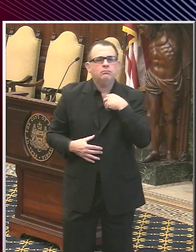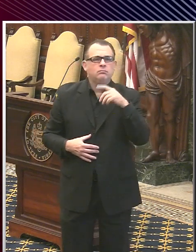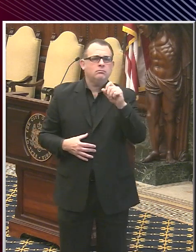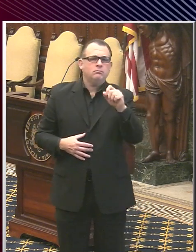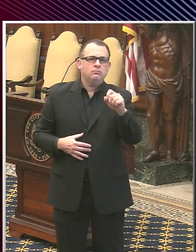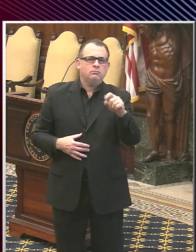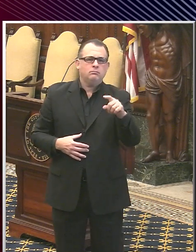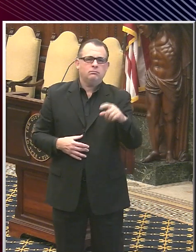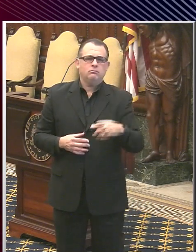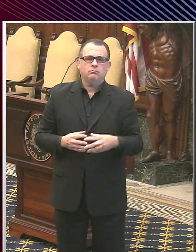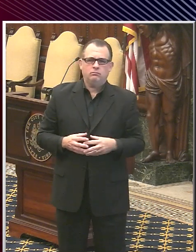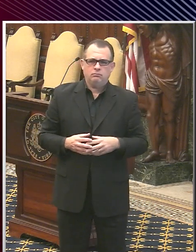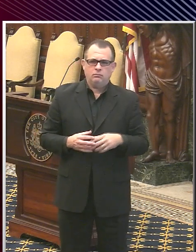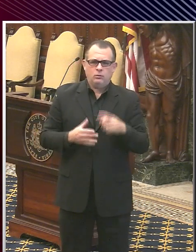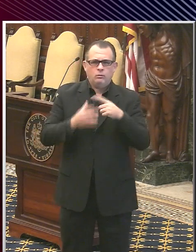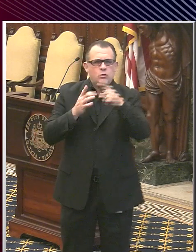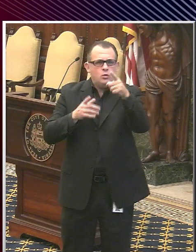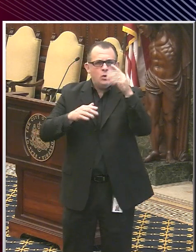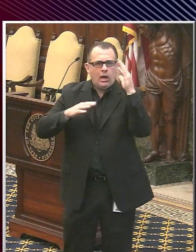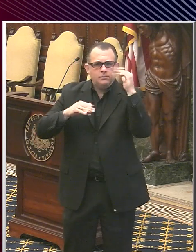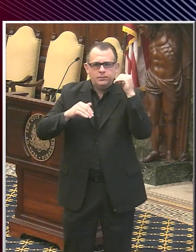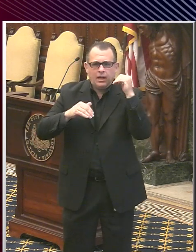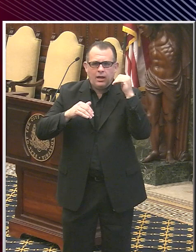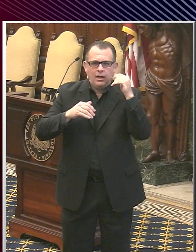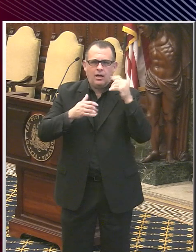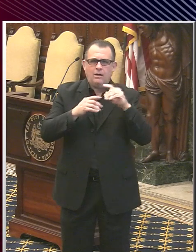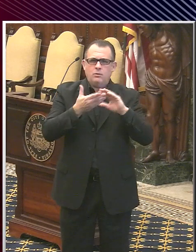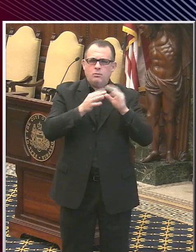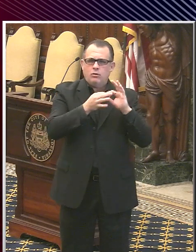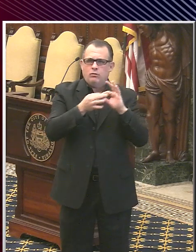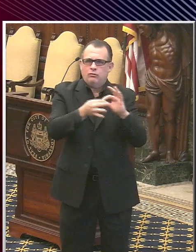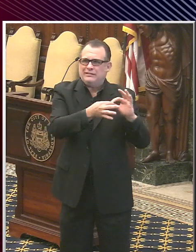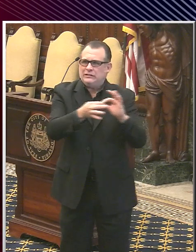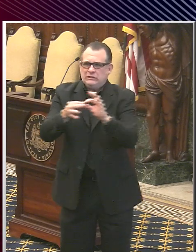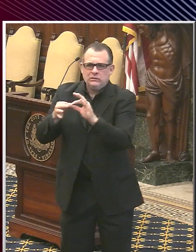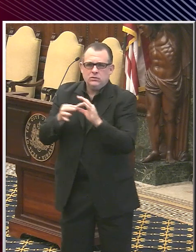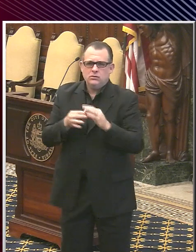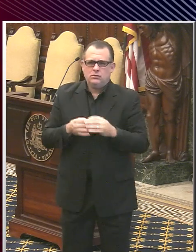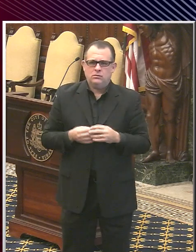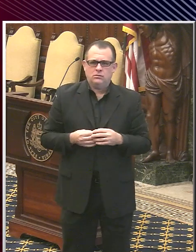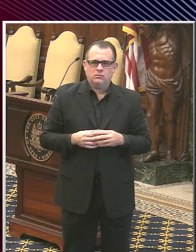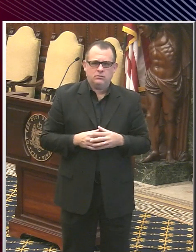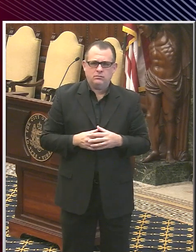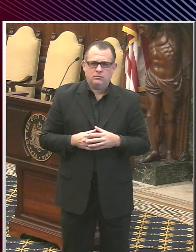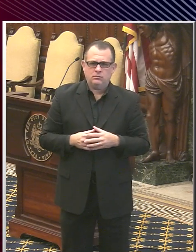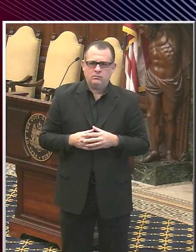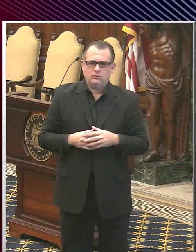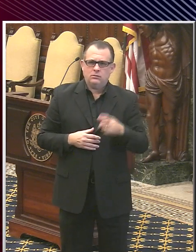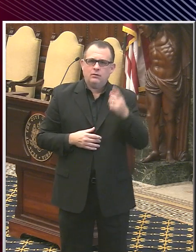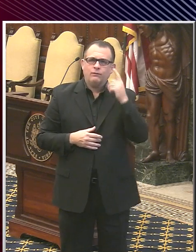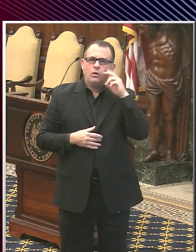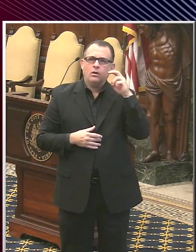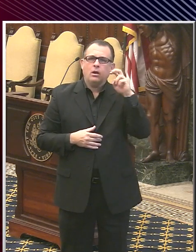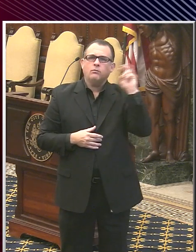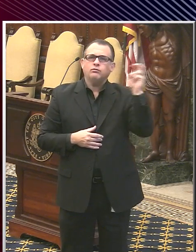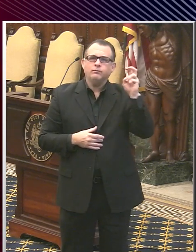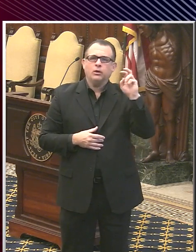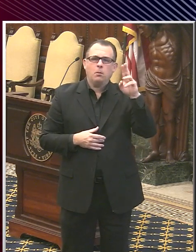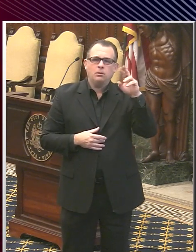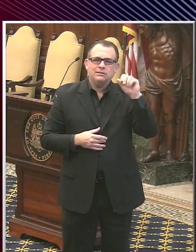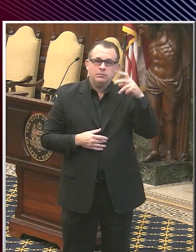do you anticipate will be the relationship with public transportation? Are there any changes